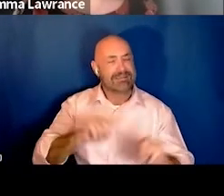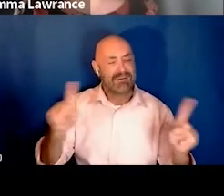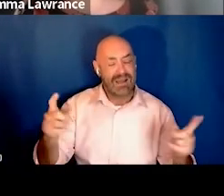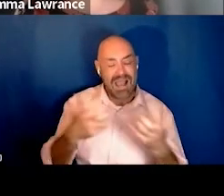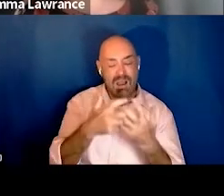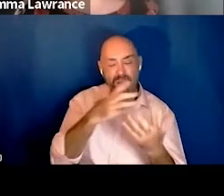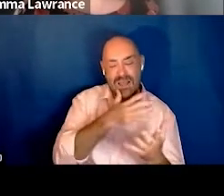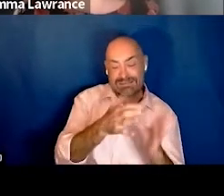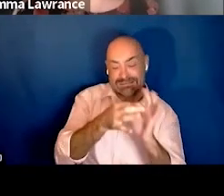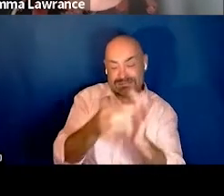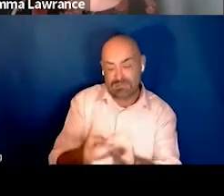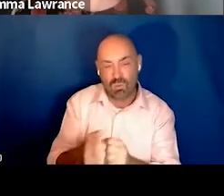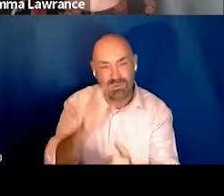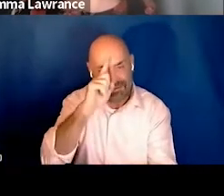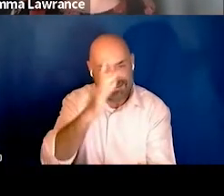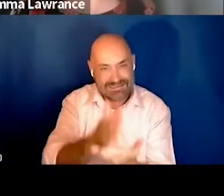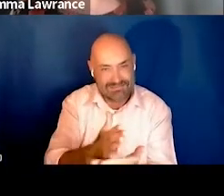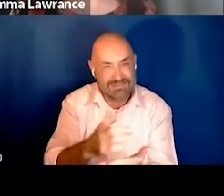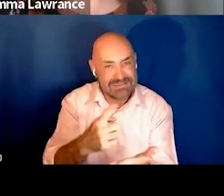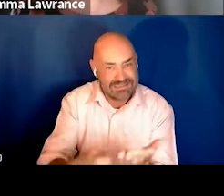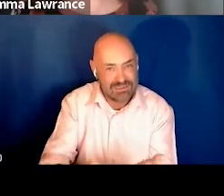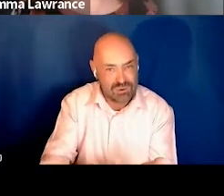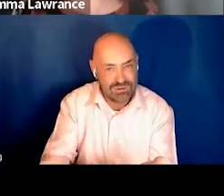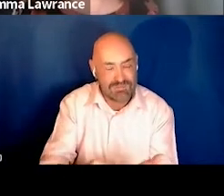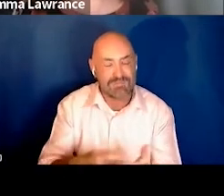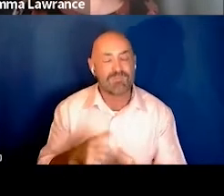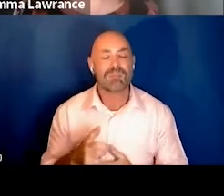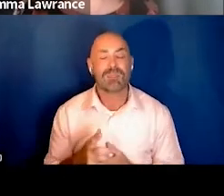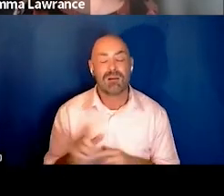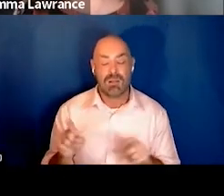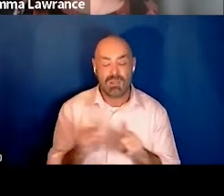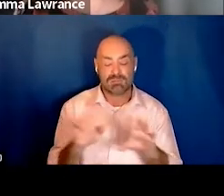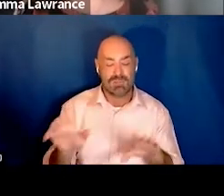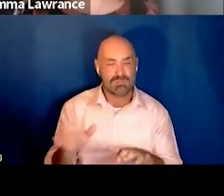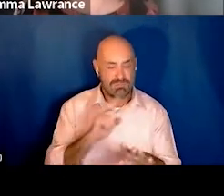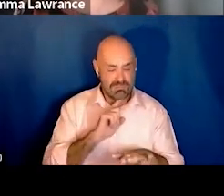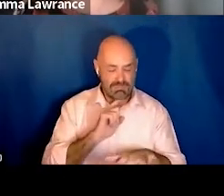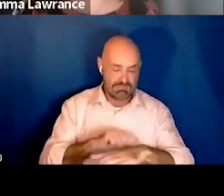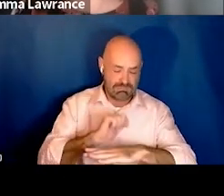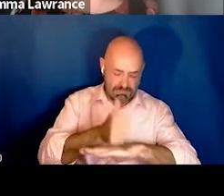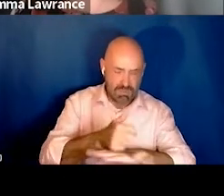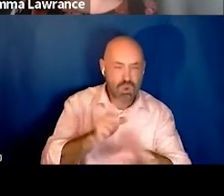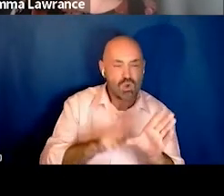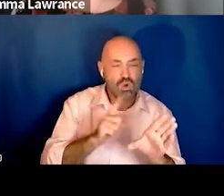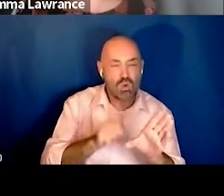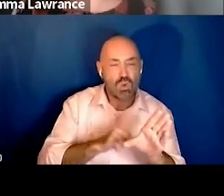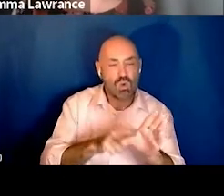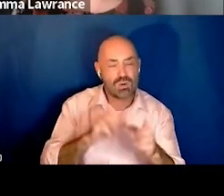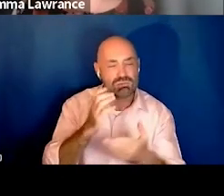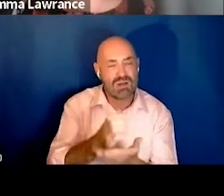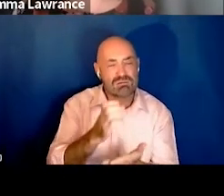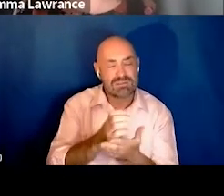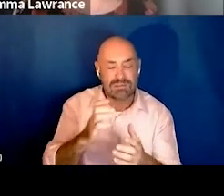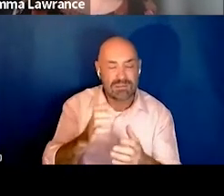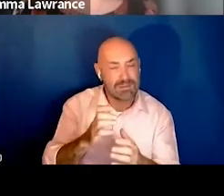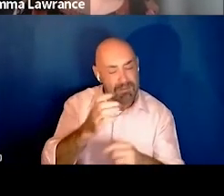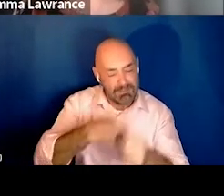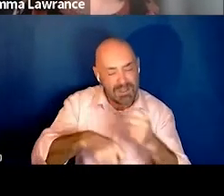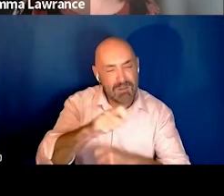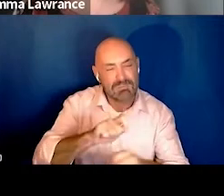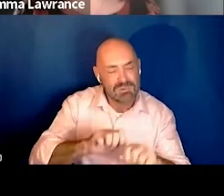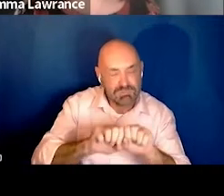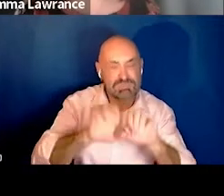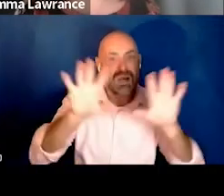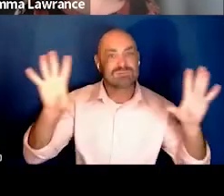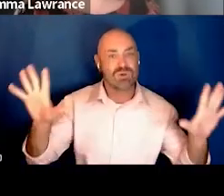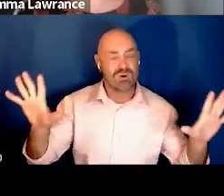decision making. At the same time, I founded the youth mental health charity It Gets Brighter, which really came from my own experiences